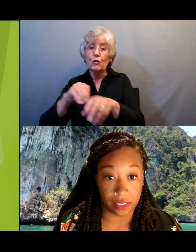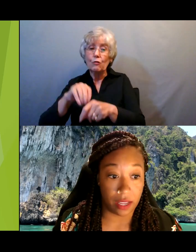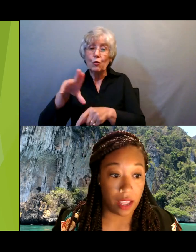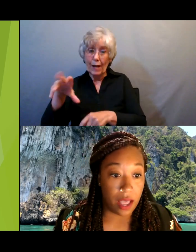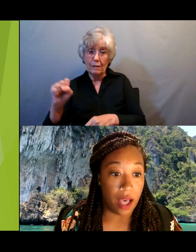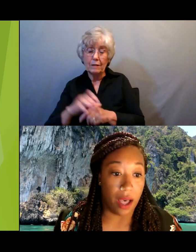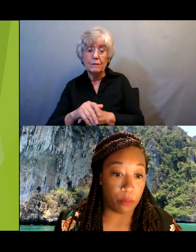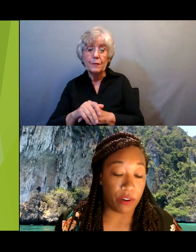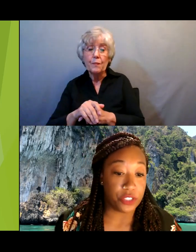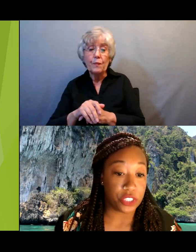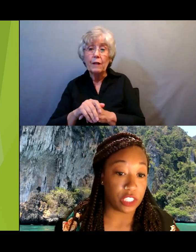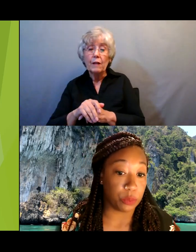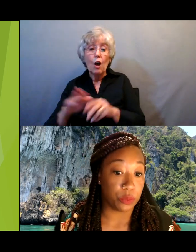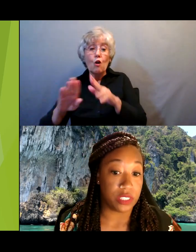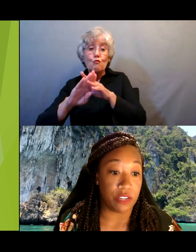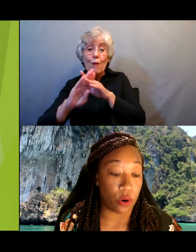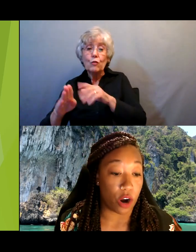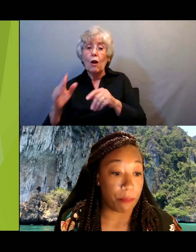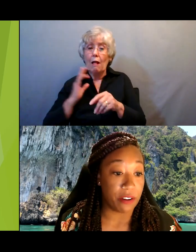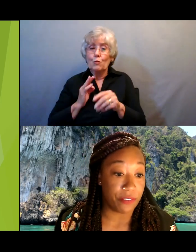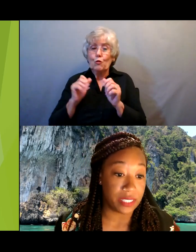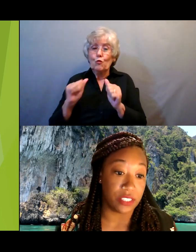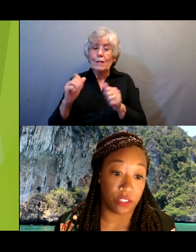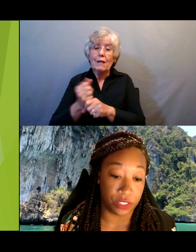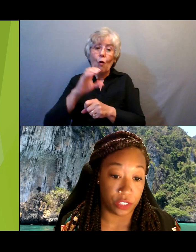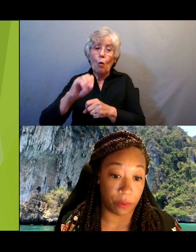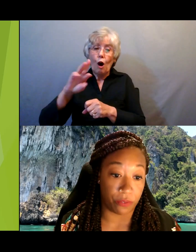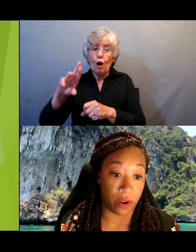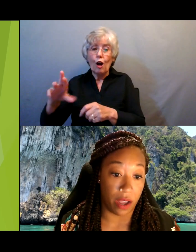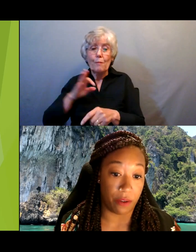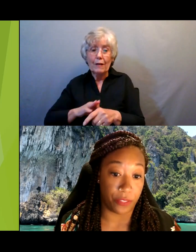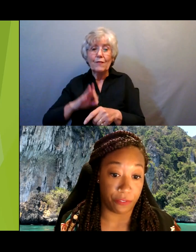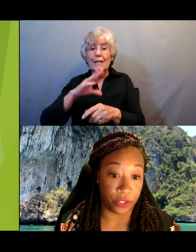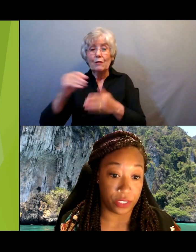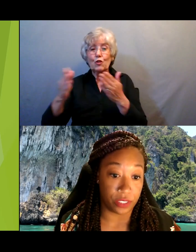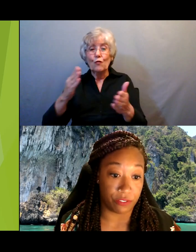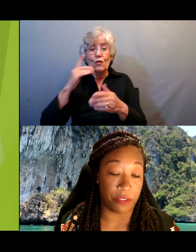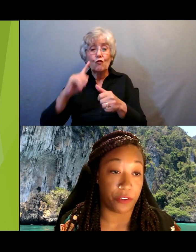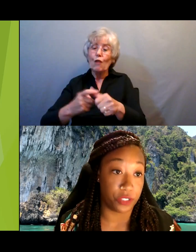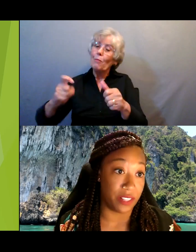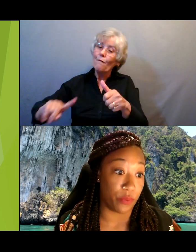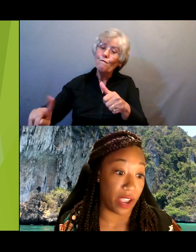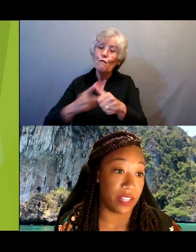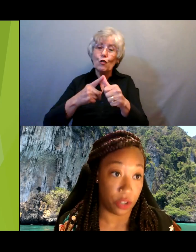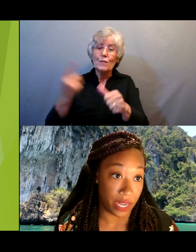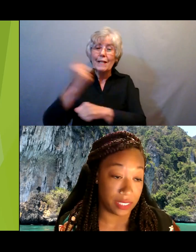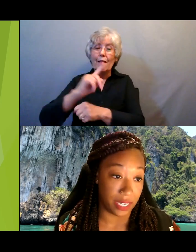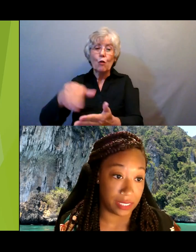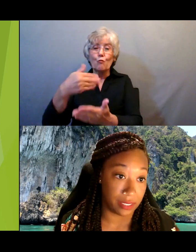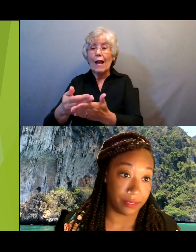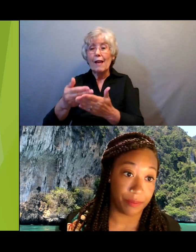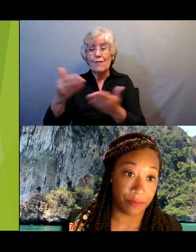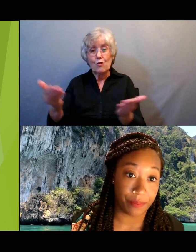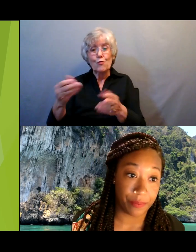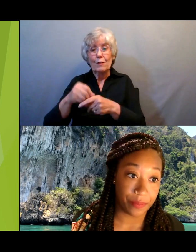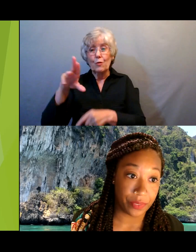States. Refugees are eligible to receive ORR benefits and services from the first day they arrive in the United States.